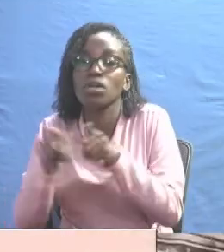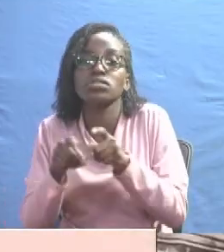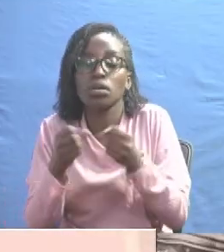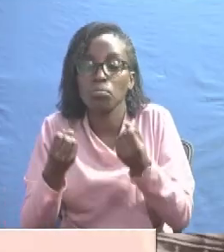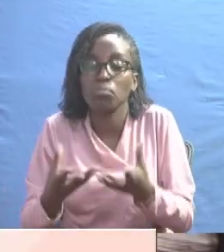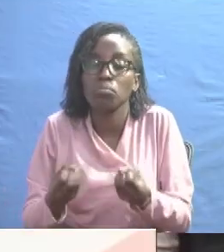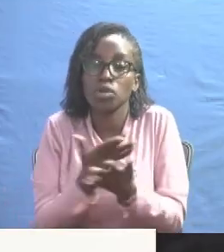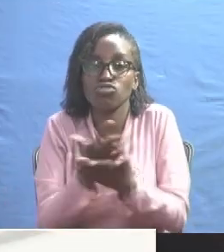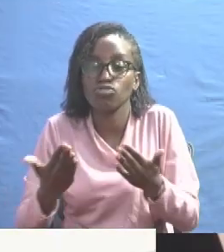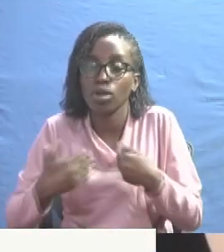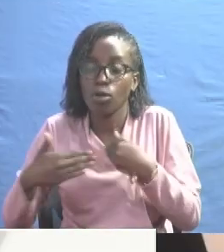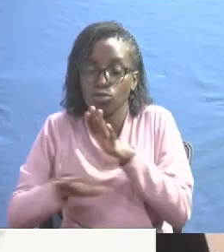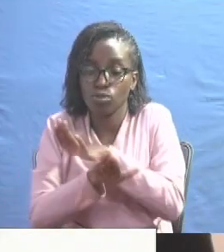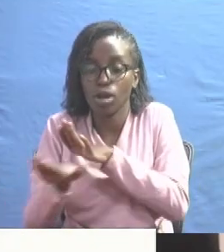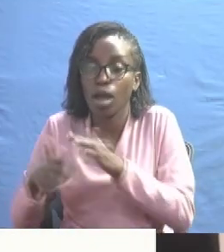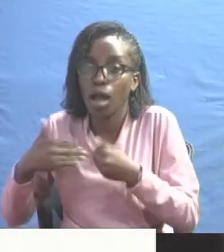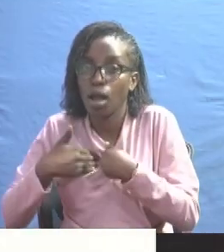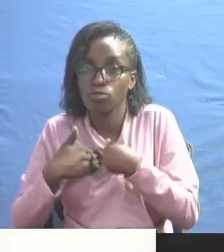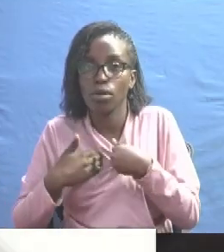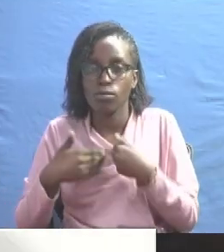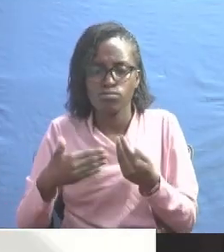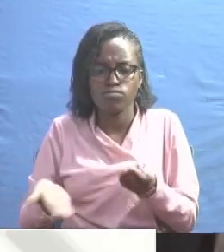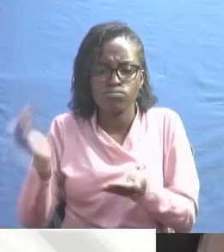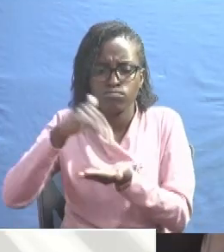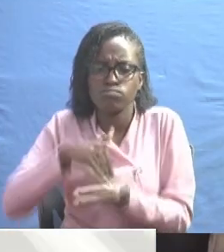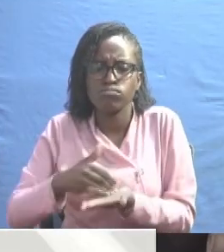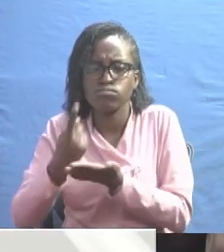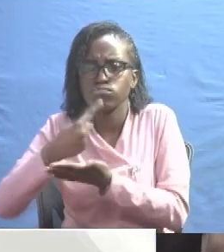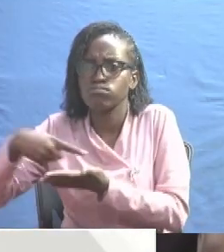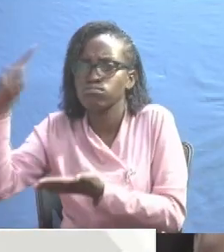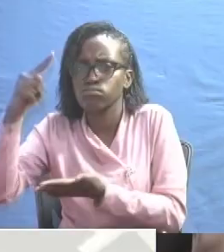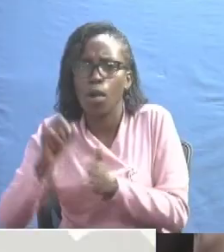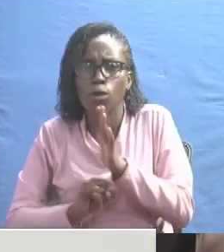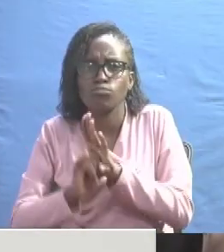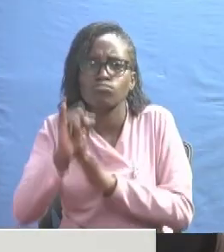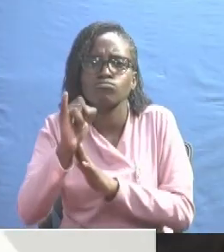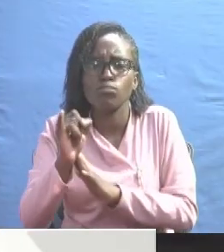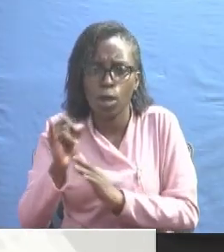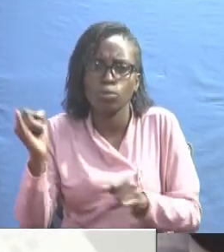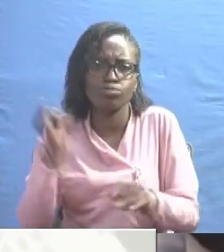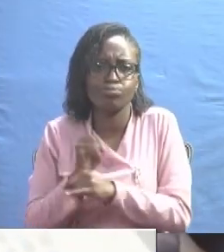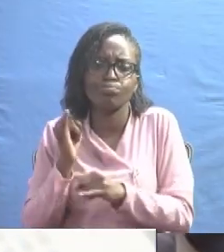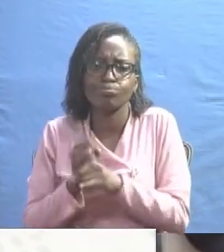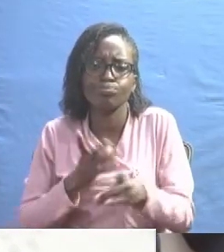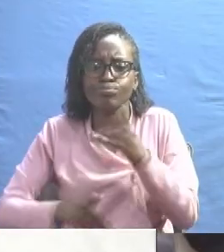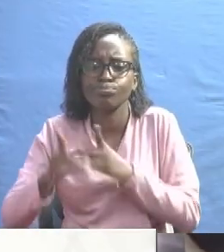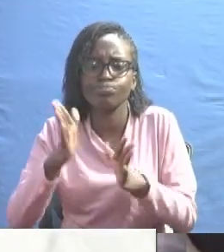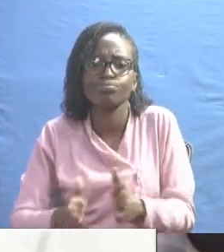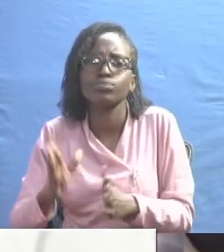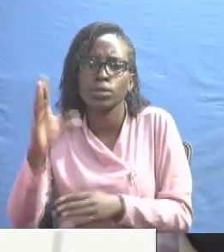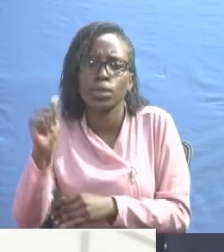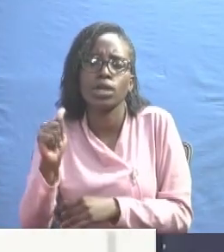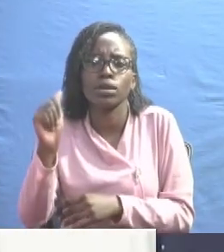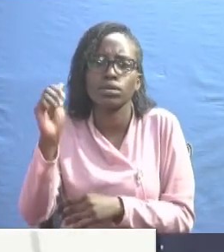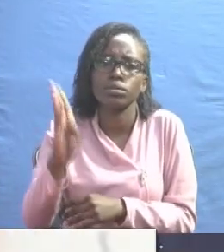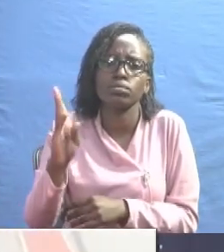facilities in the areas, remarks that were echoed by the International Rice Research Institute Regional Director Abdelbagi Ismail. We